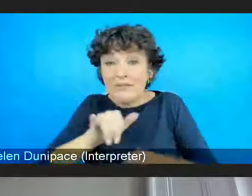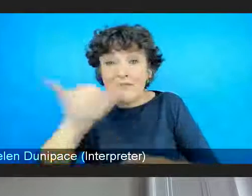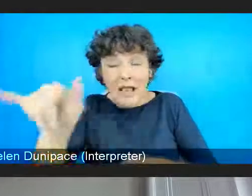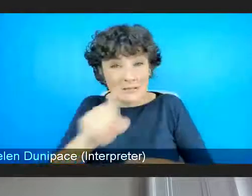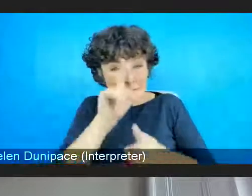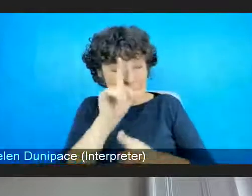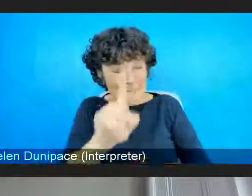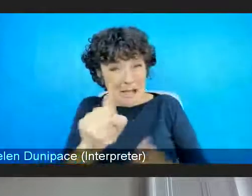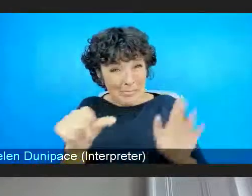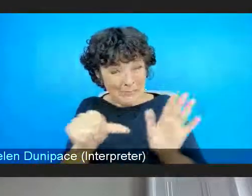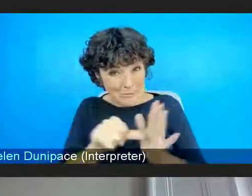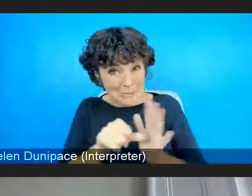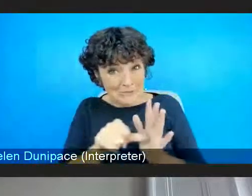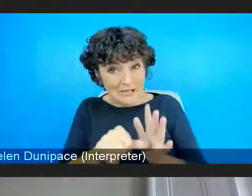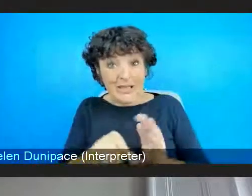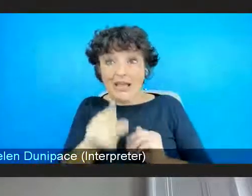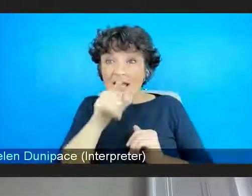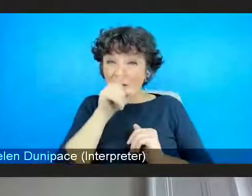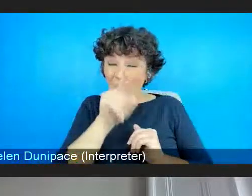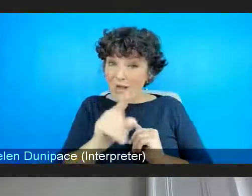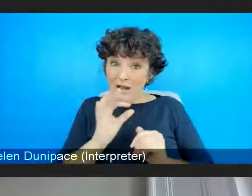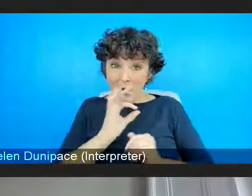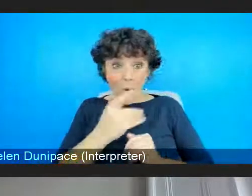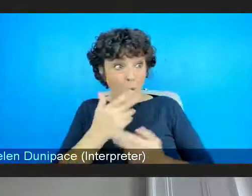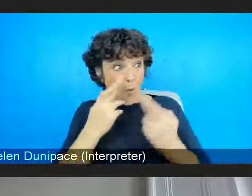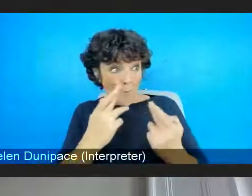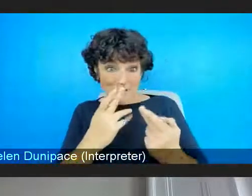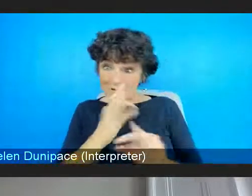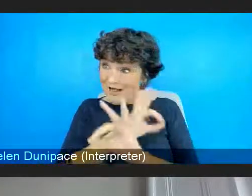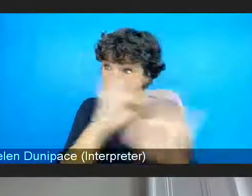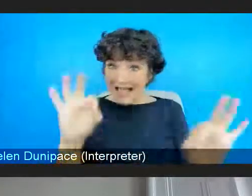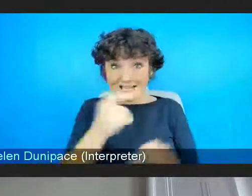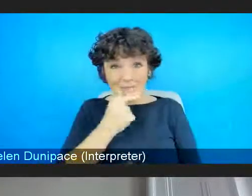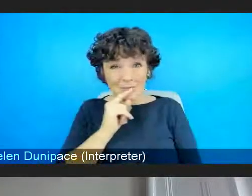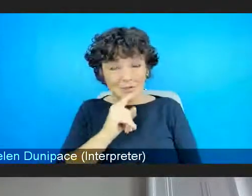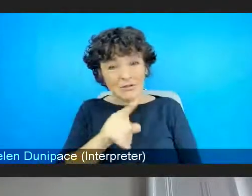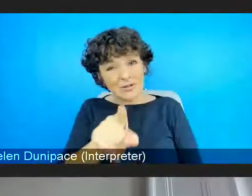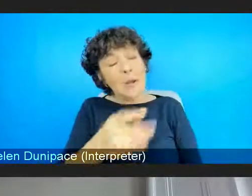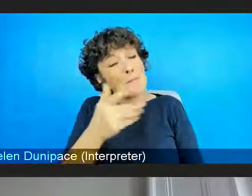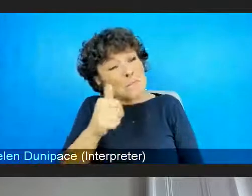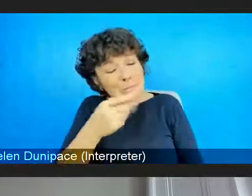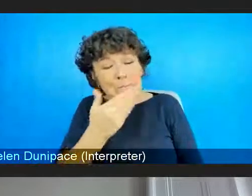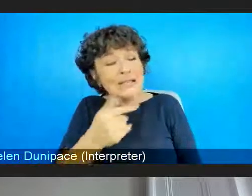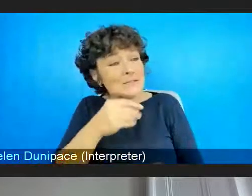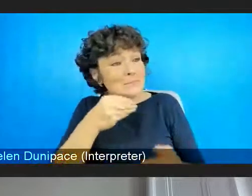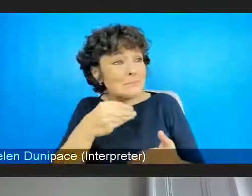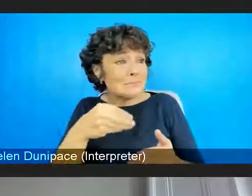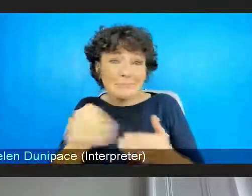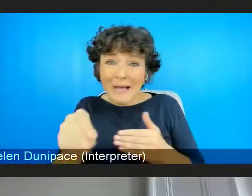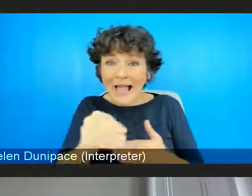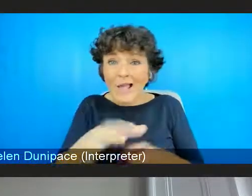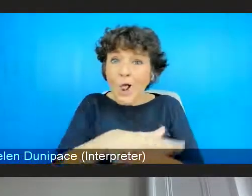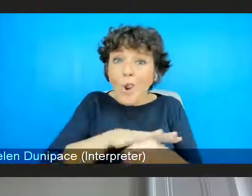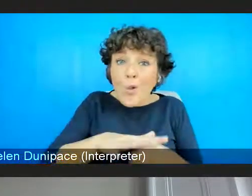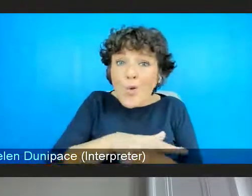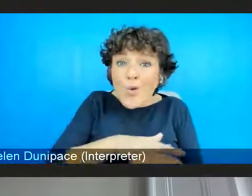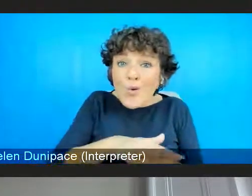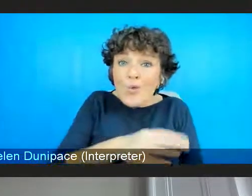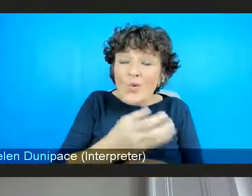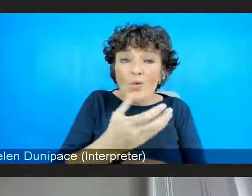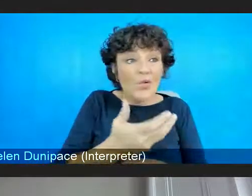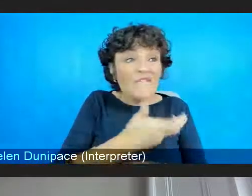to make choices where they go for a locally made food or a fly